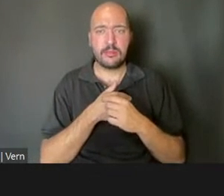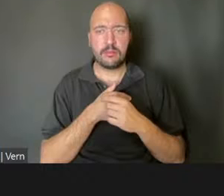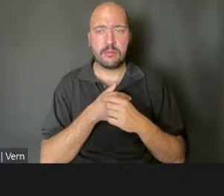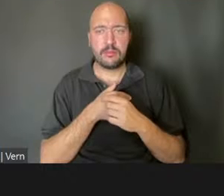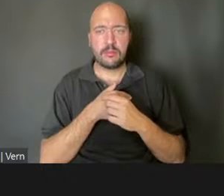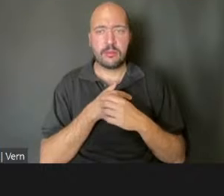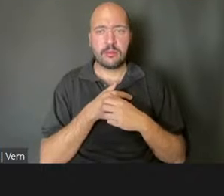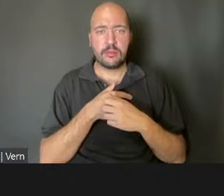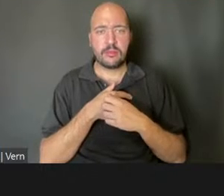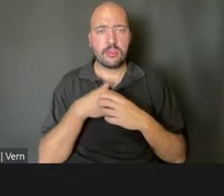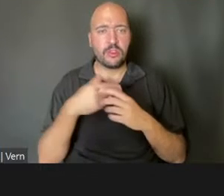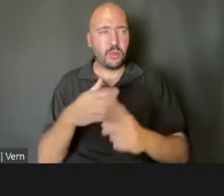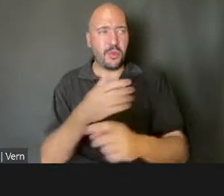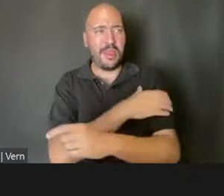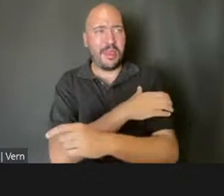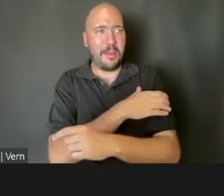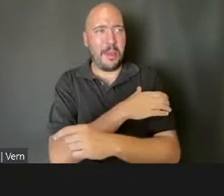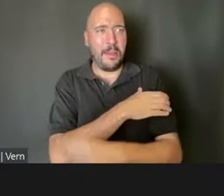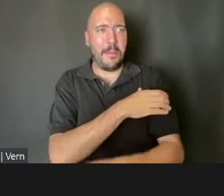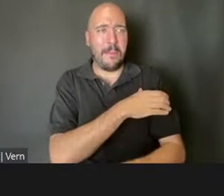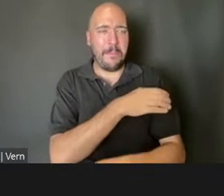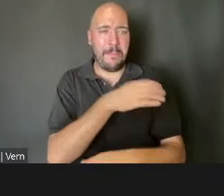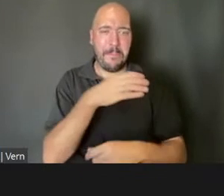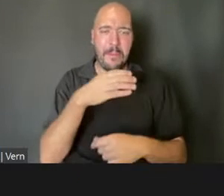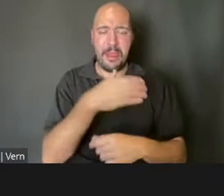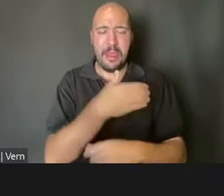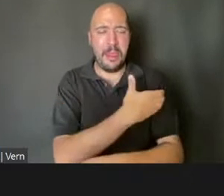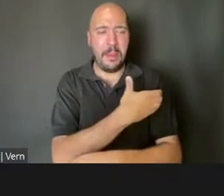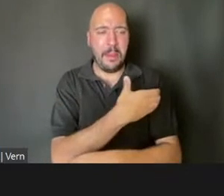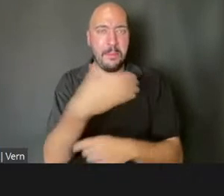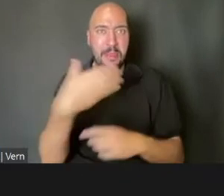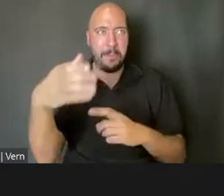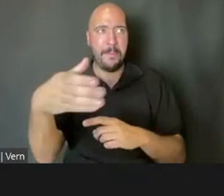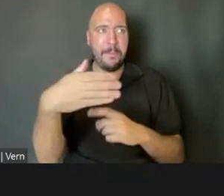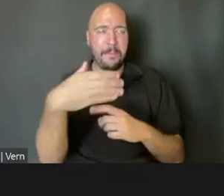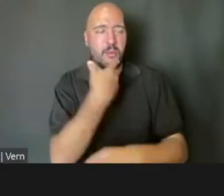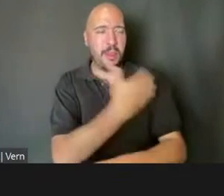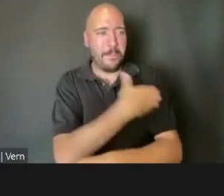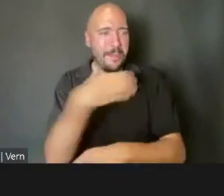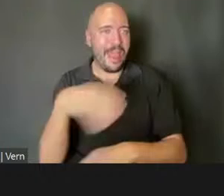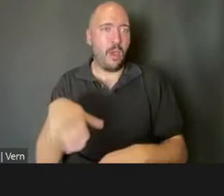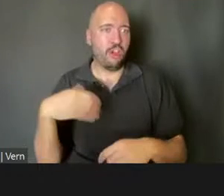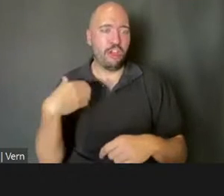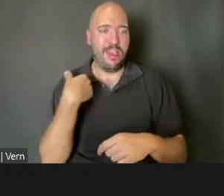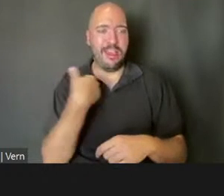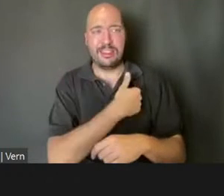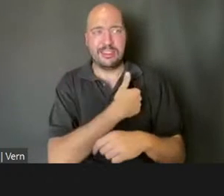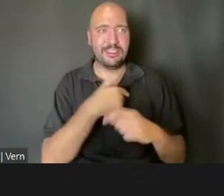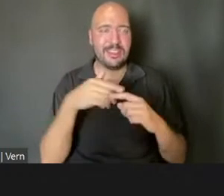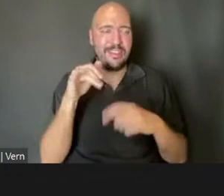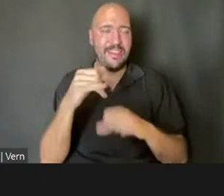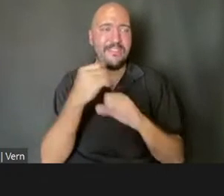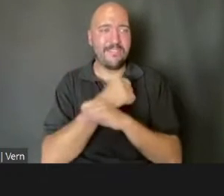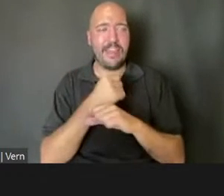to basically empower us in that fight, I realized that there